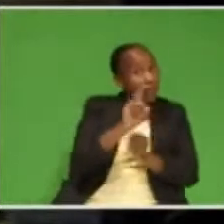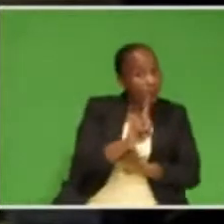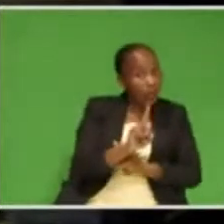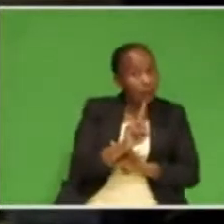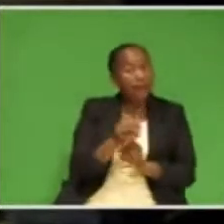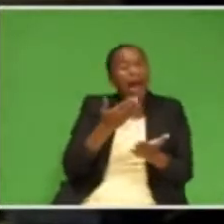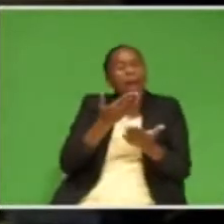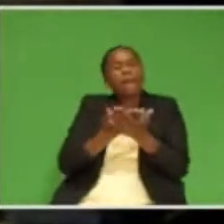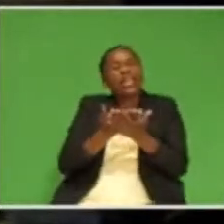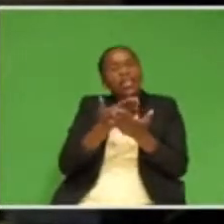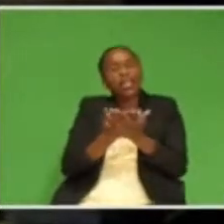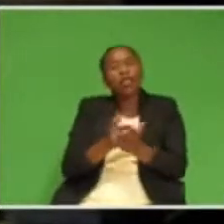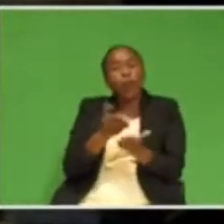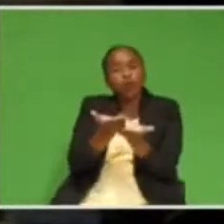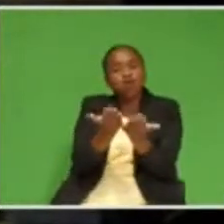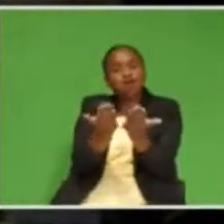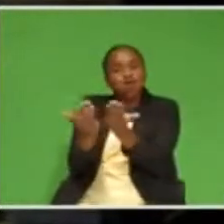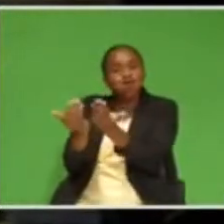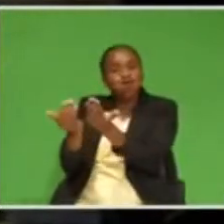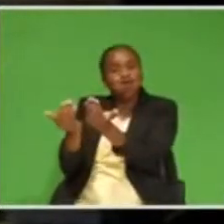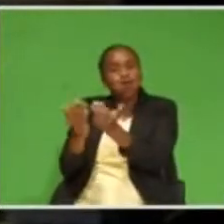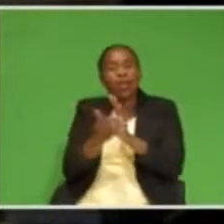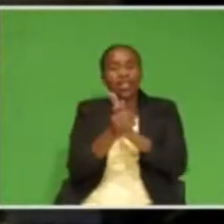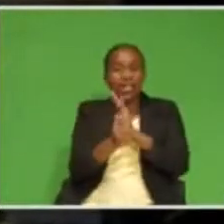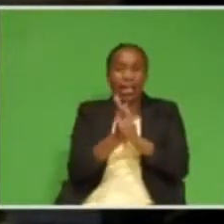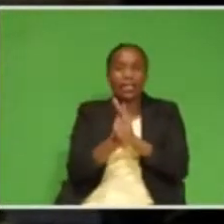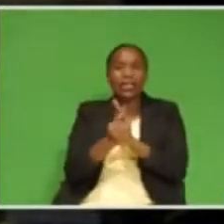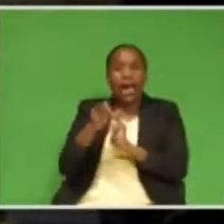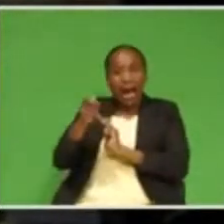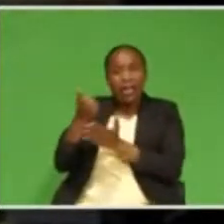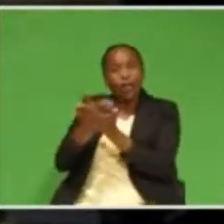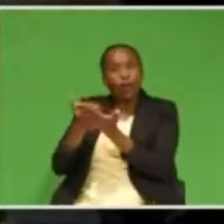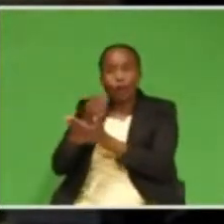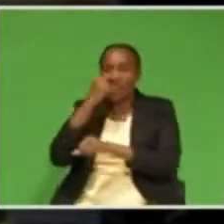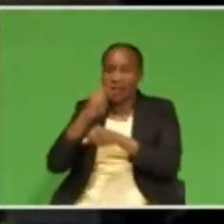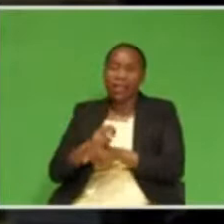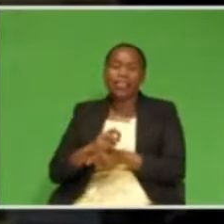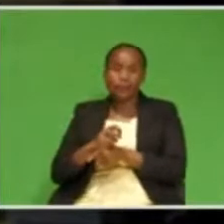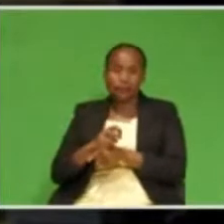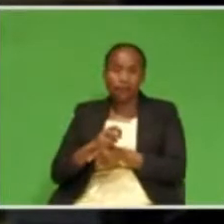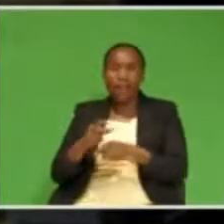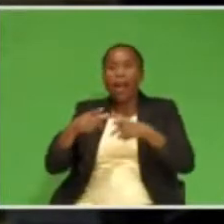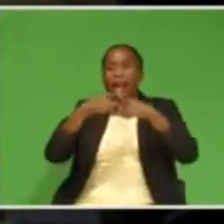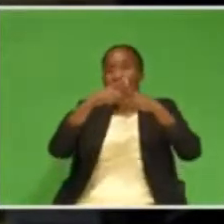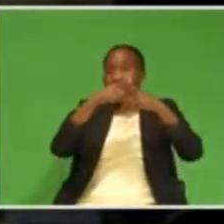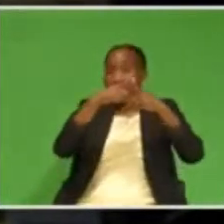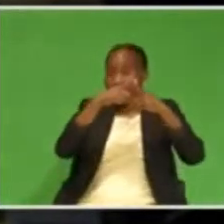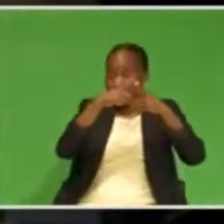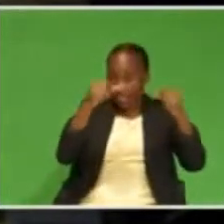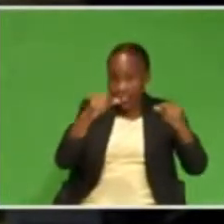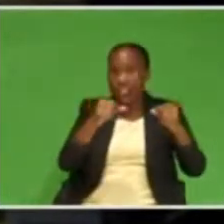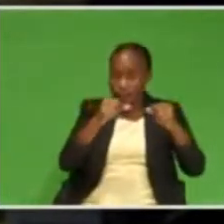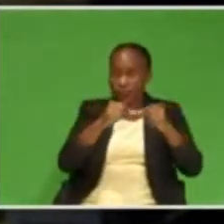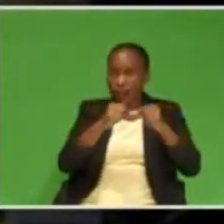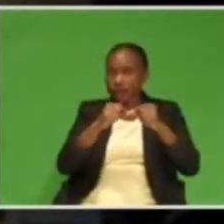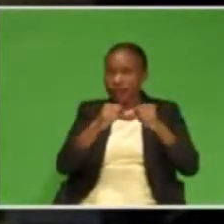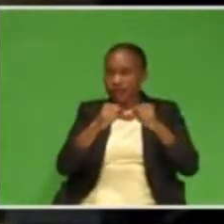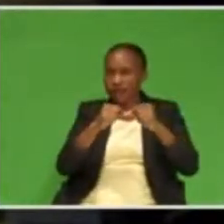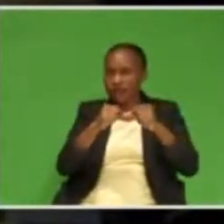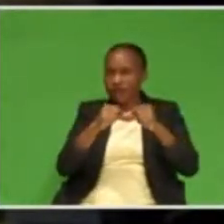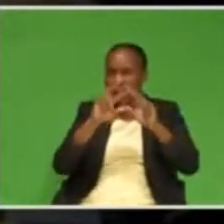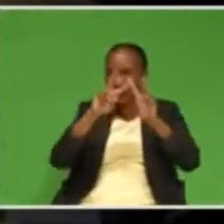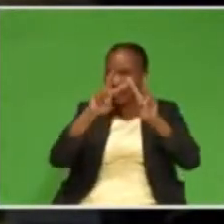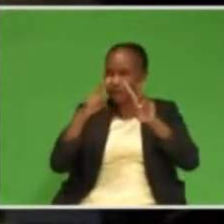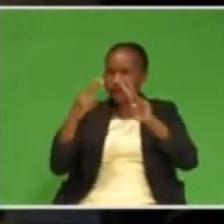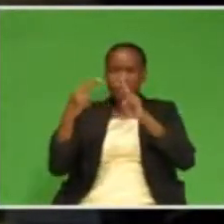to attract skills which the economy needs. Having completed a comprehensive review of the